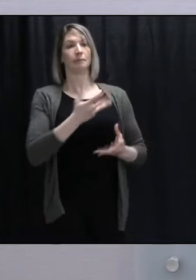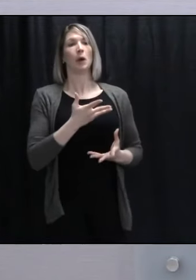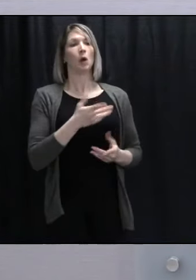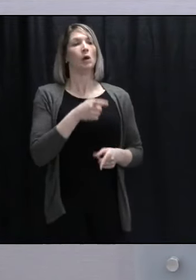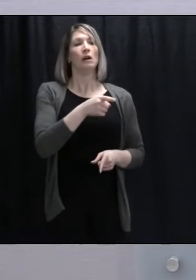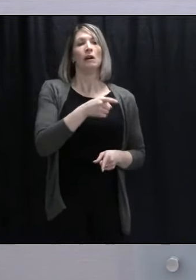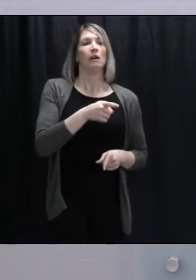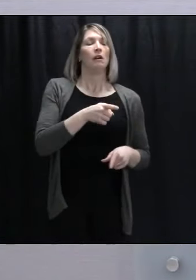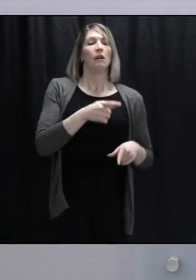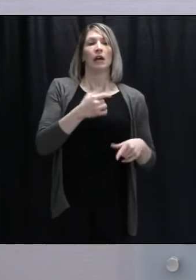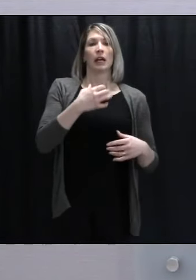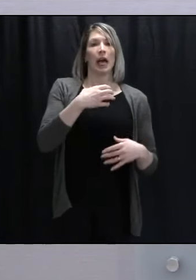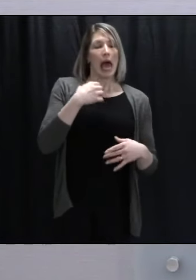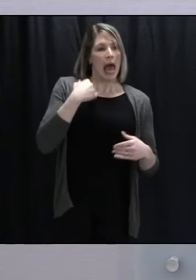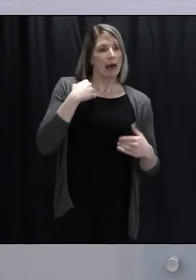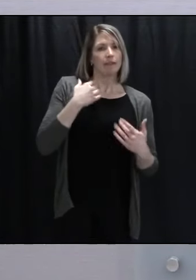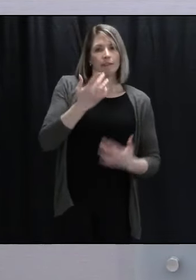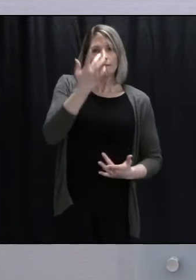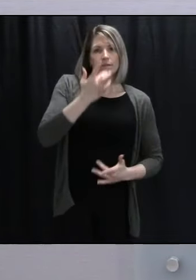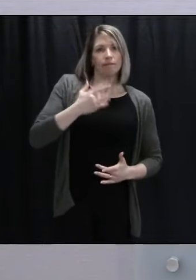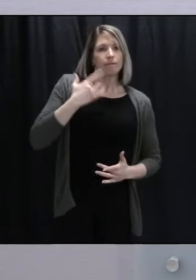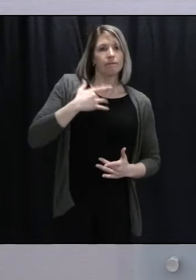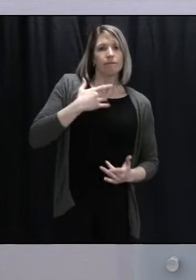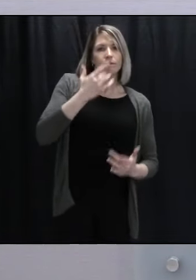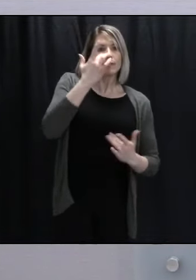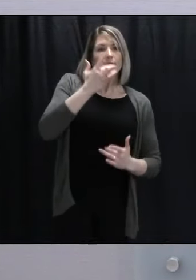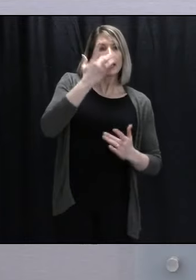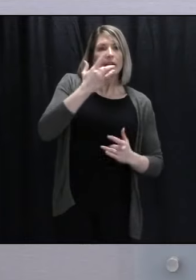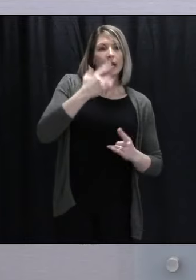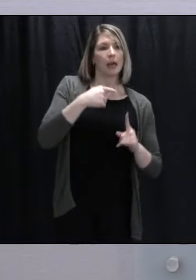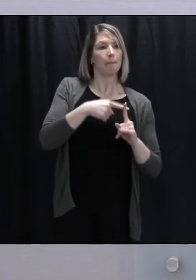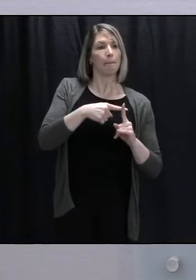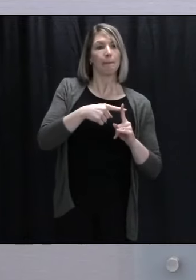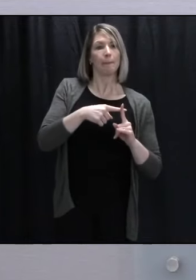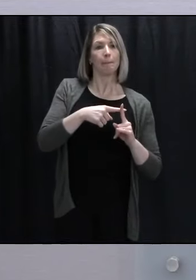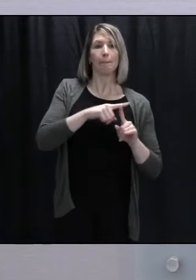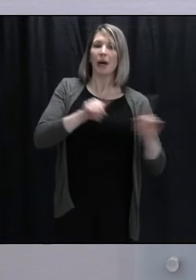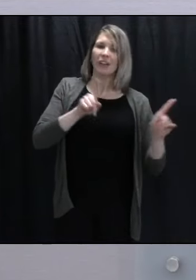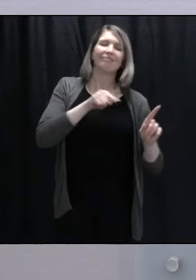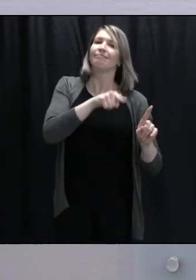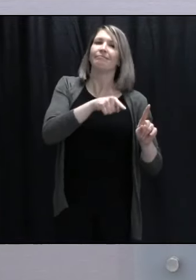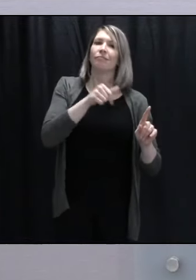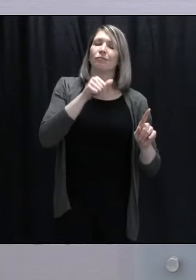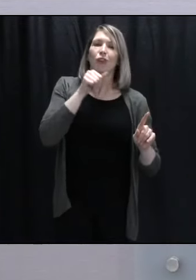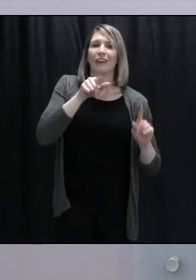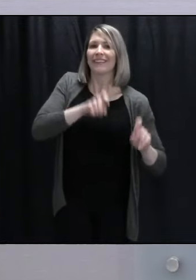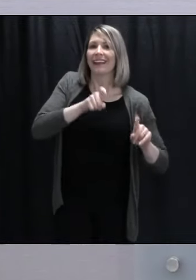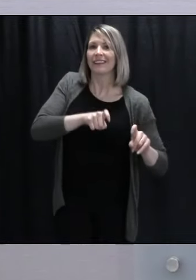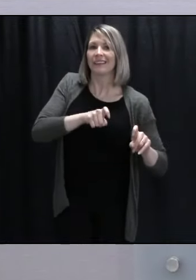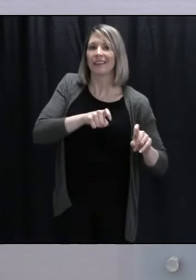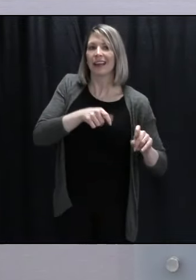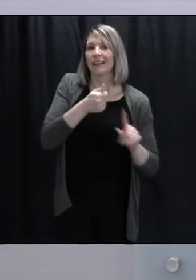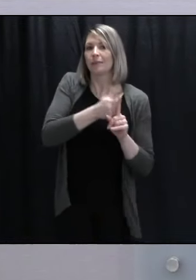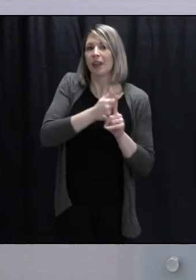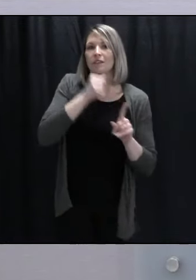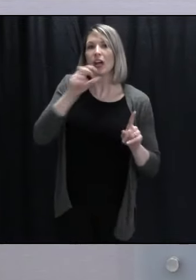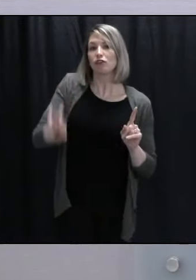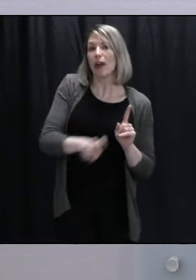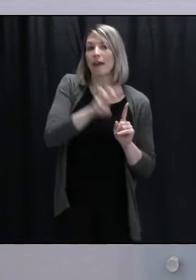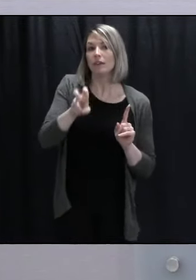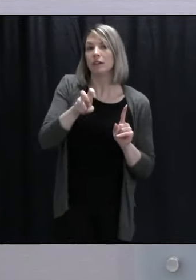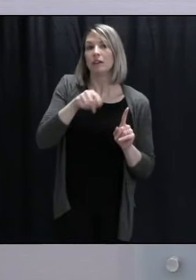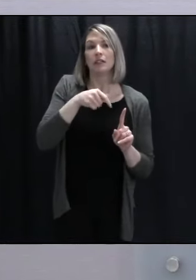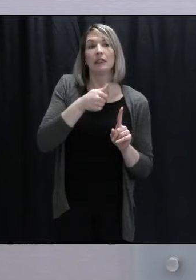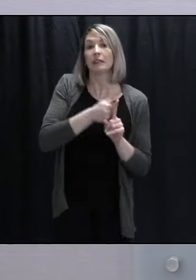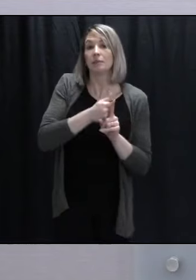to refer this to public health, but public health is telling them they don't meet the criteria because they didn't travel or they haven't had contact. Why aren't we expanding those